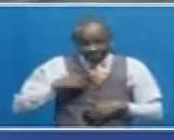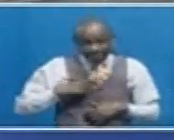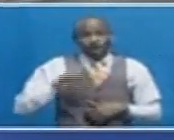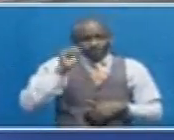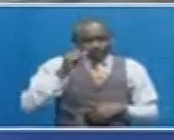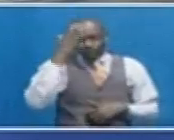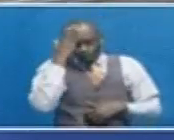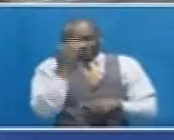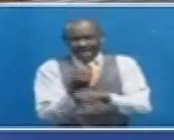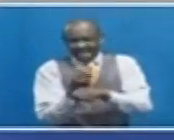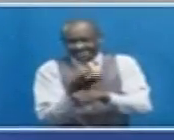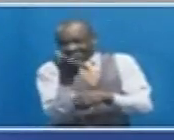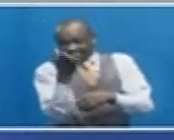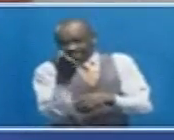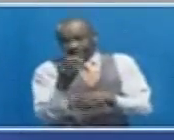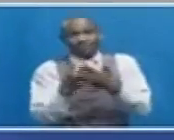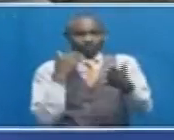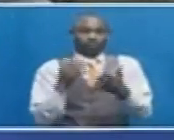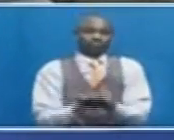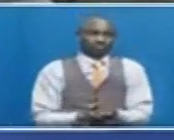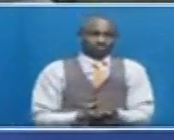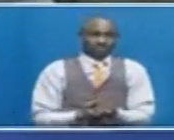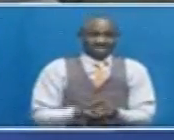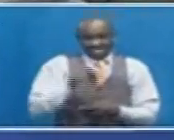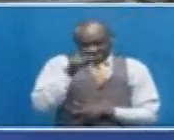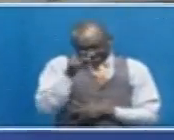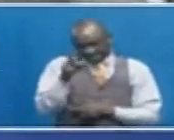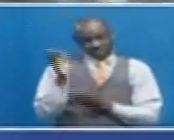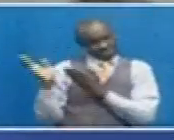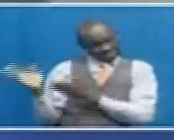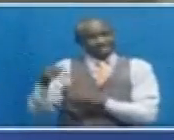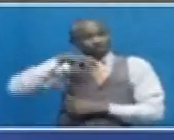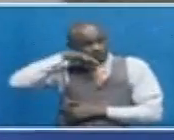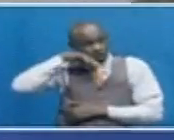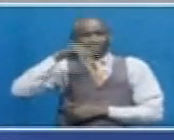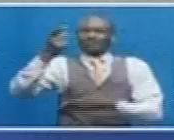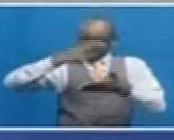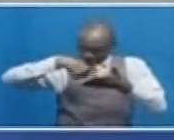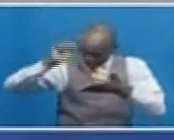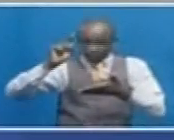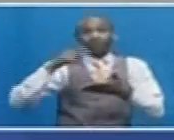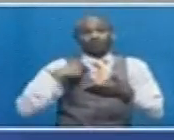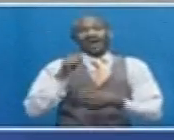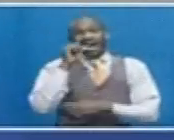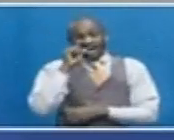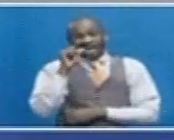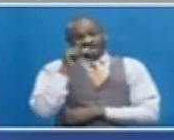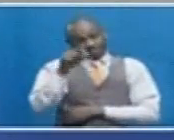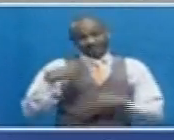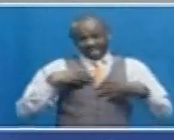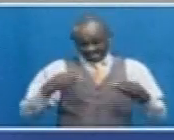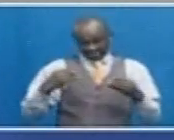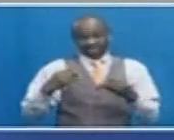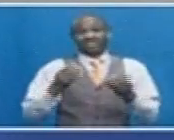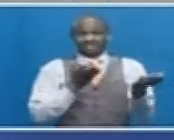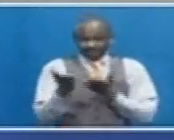early signs of prostate cancer. Daisy is one of a batch of dogs approved for trial by Britain's National Health Service